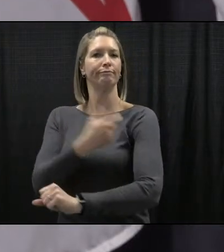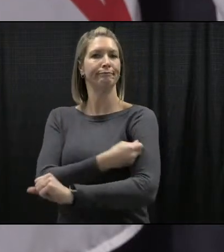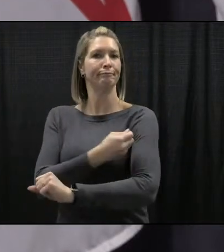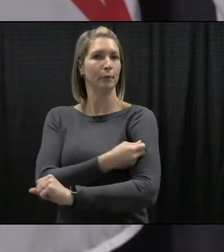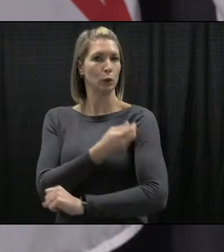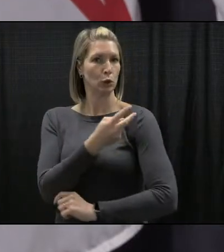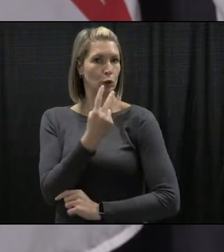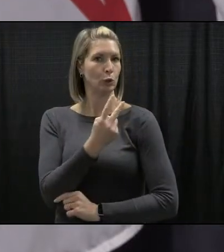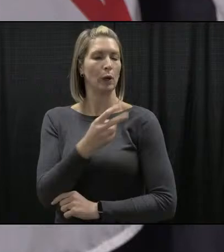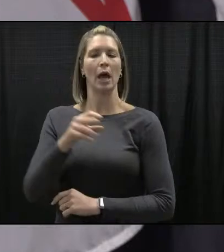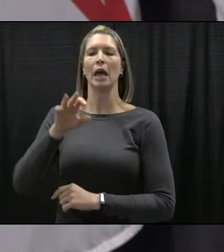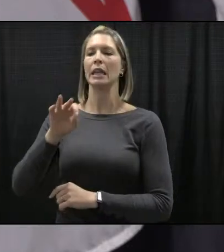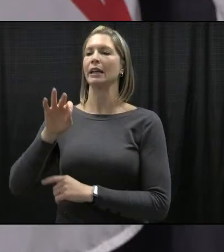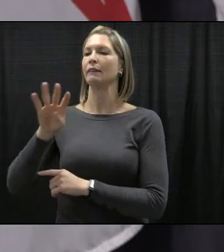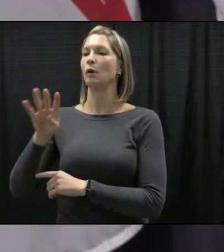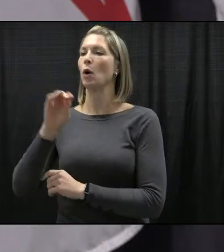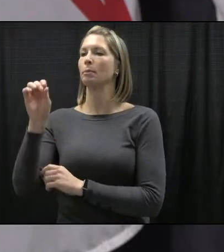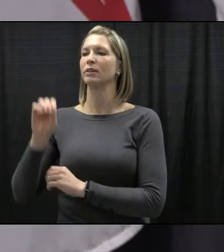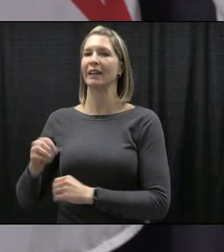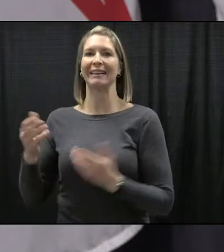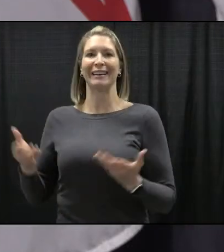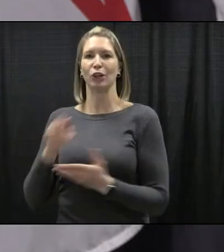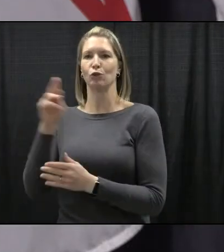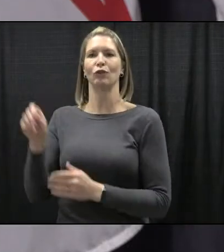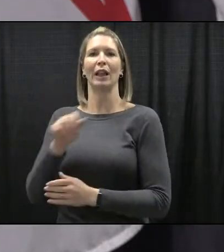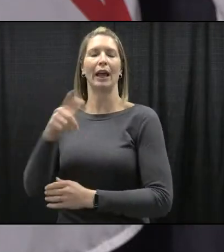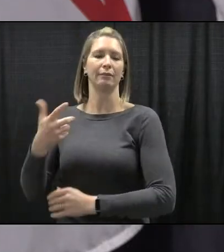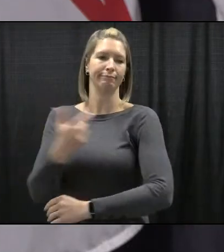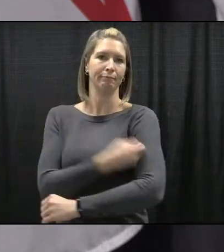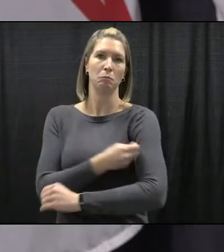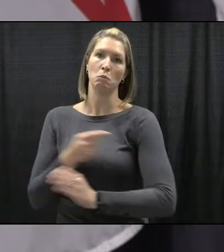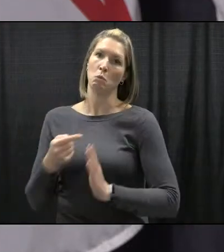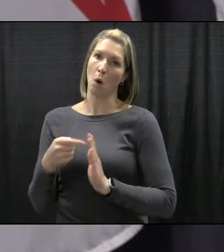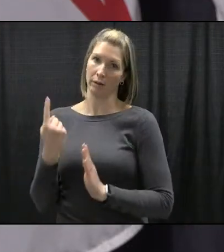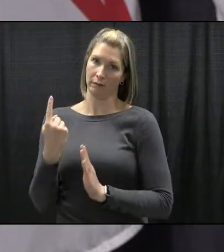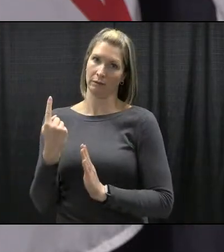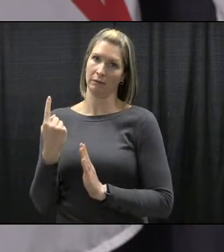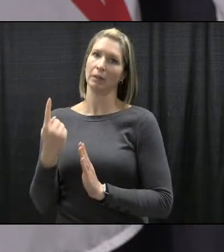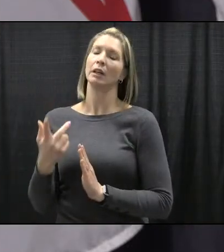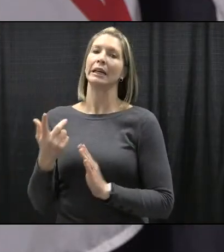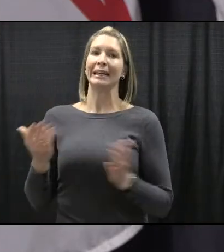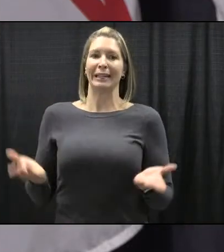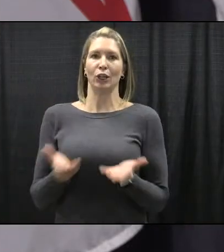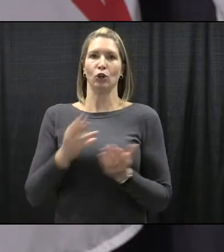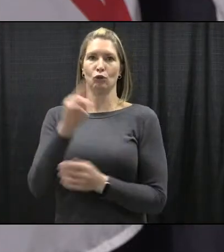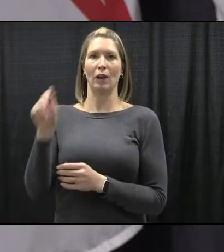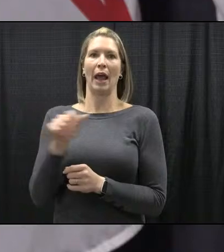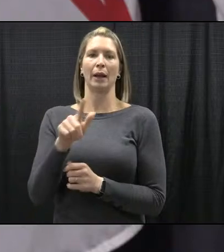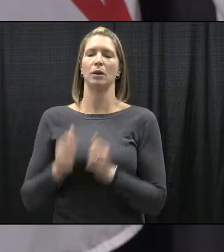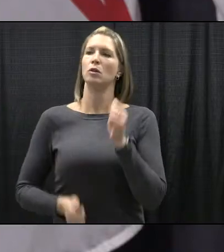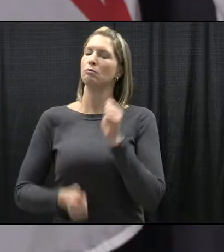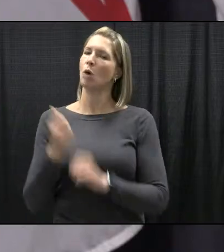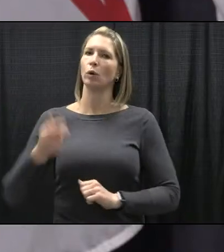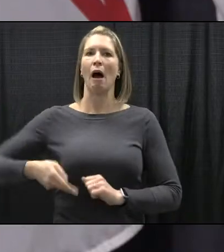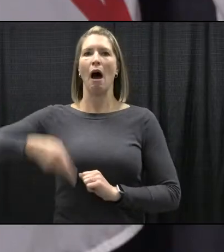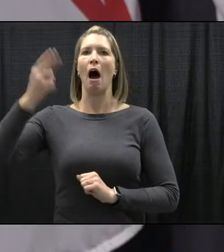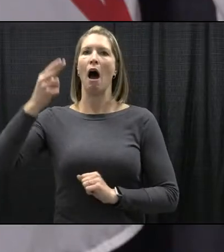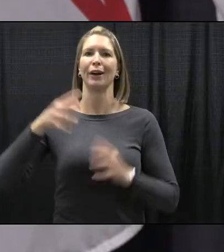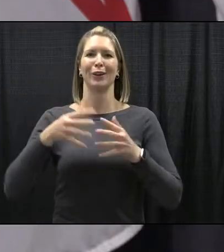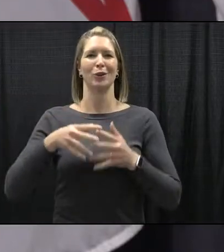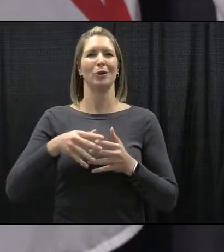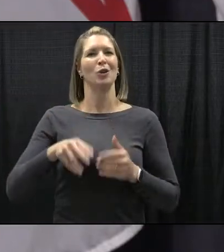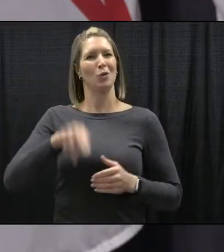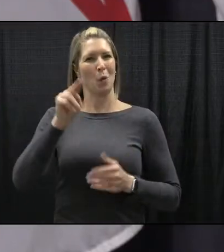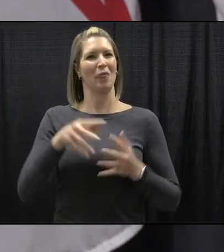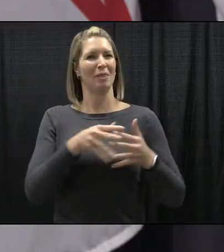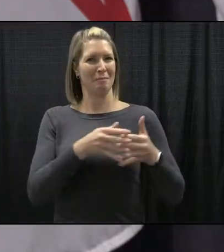dose. I'm incredibly proud to say that our province's vaccination rate is among the highest in North America. As we